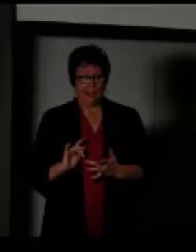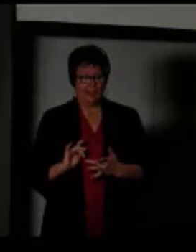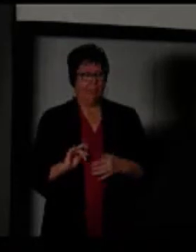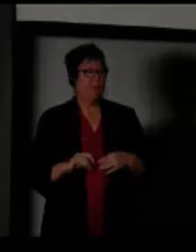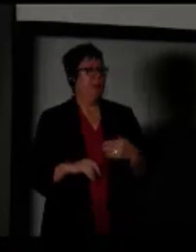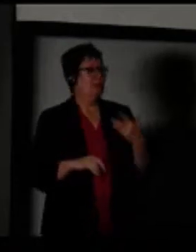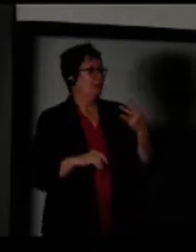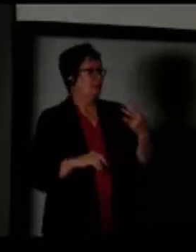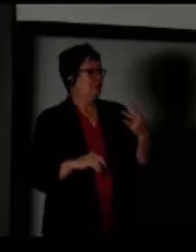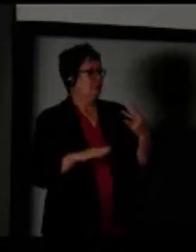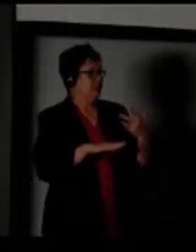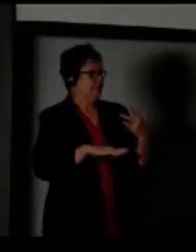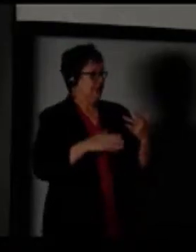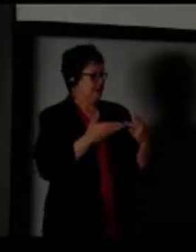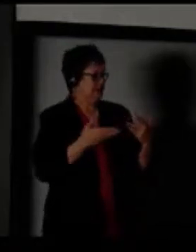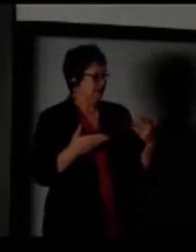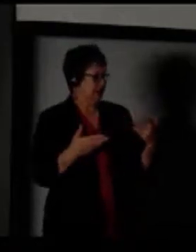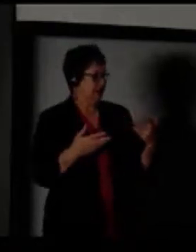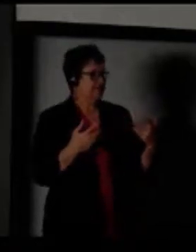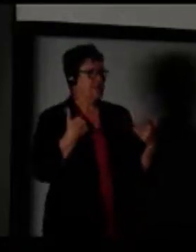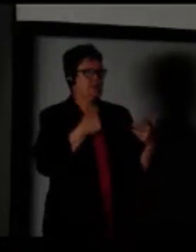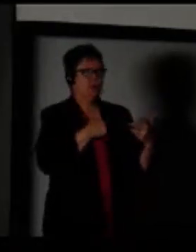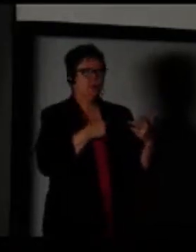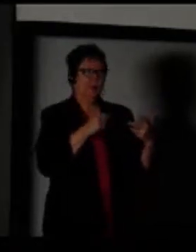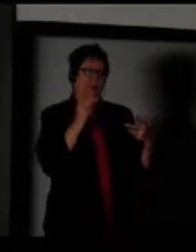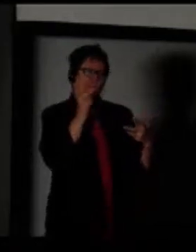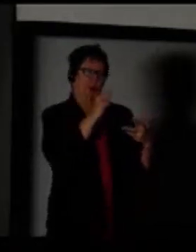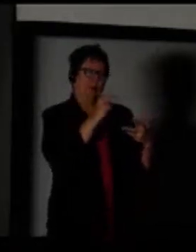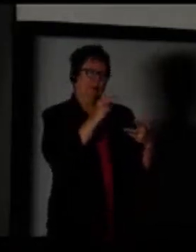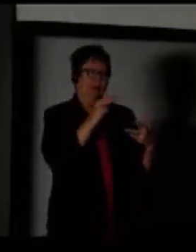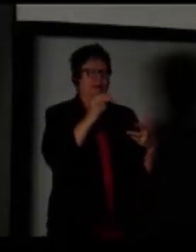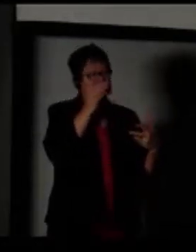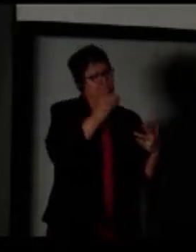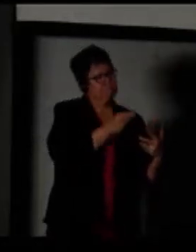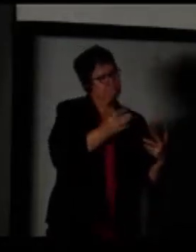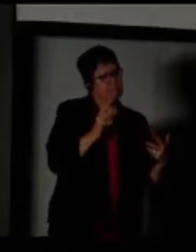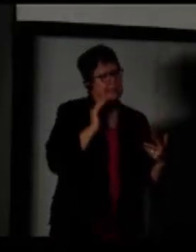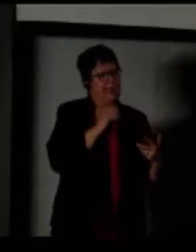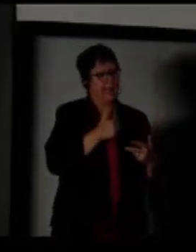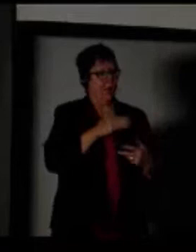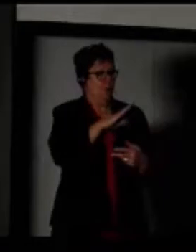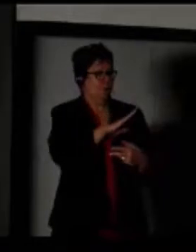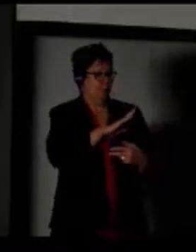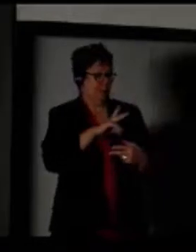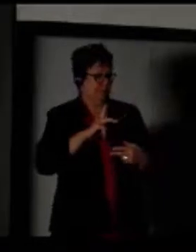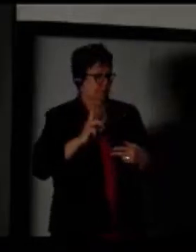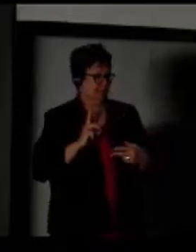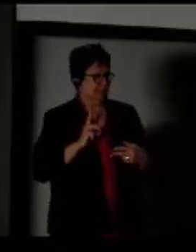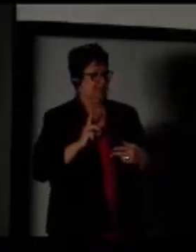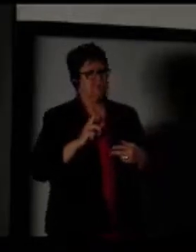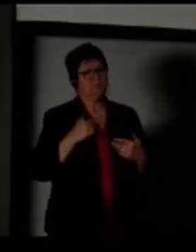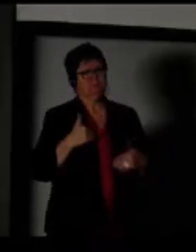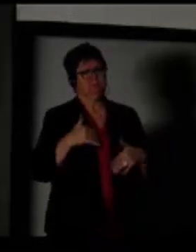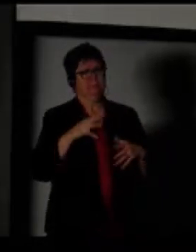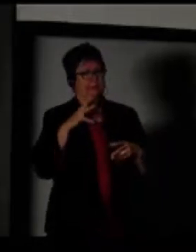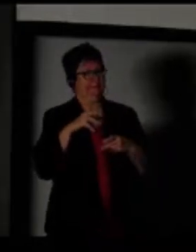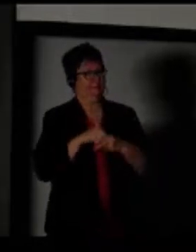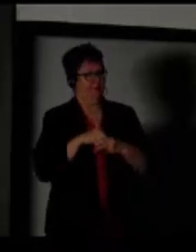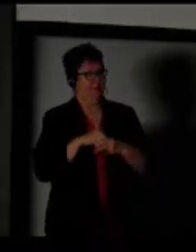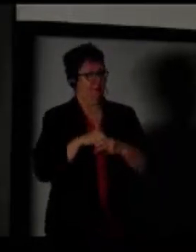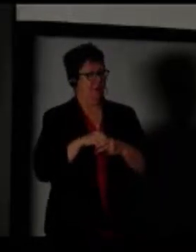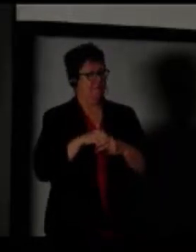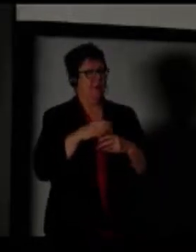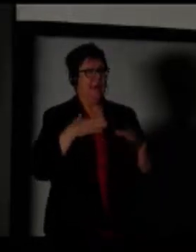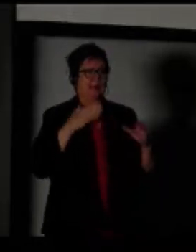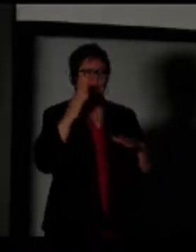as we looked at this, and I should say our board of directors for the museum, they're very involved. We have a future state committee